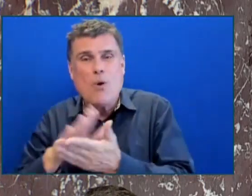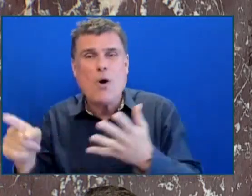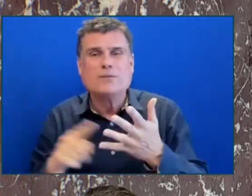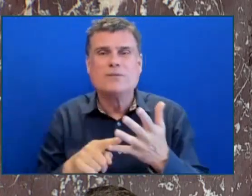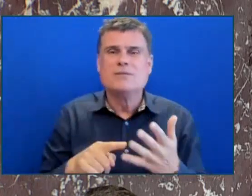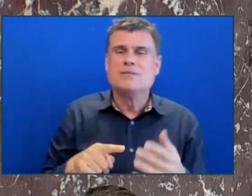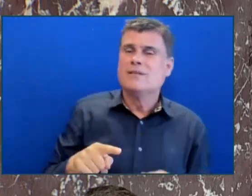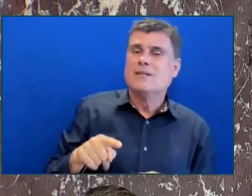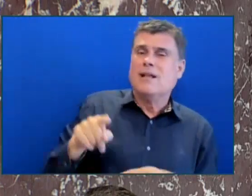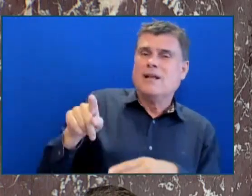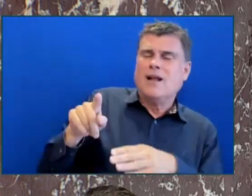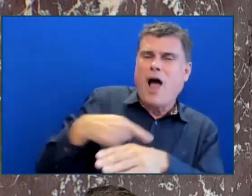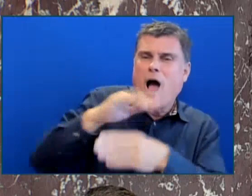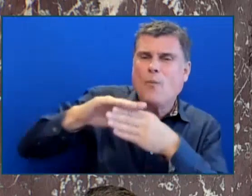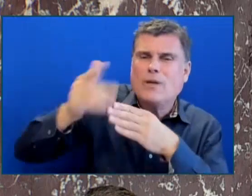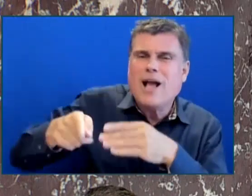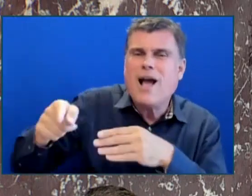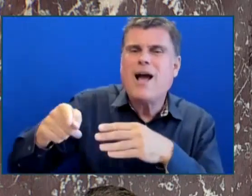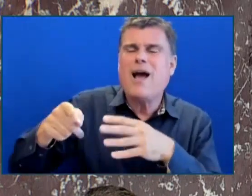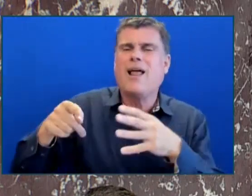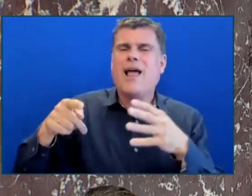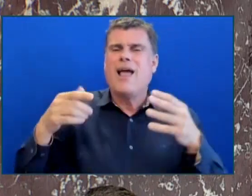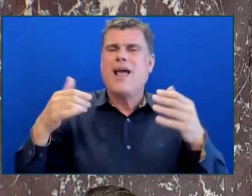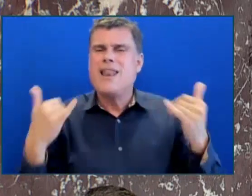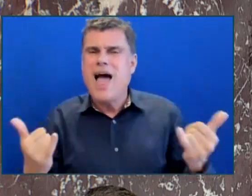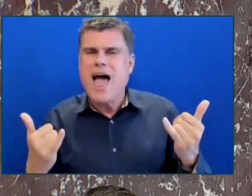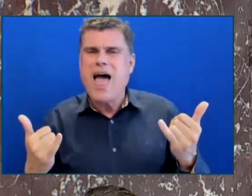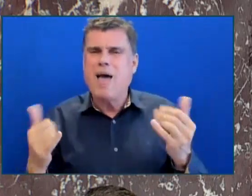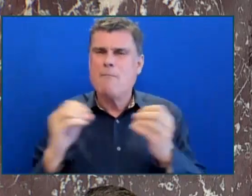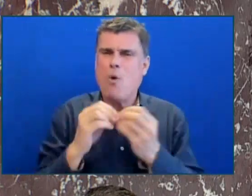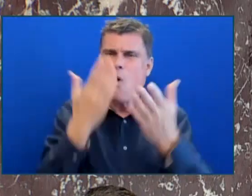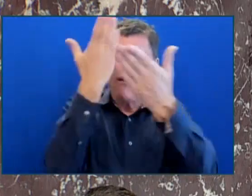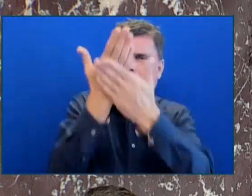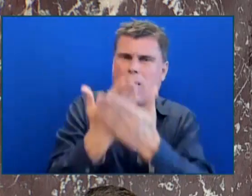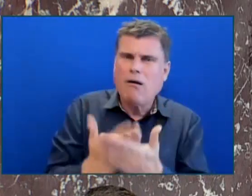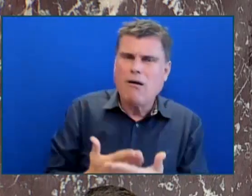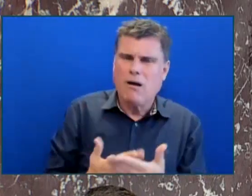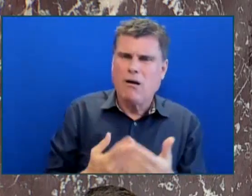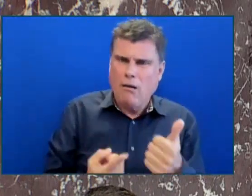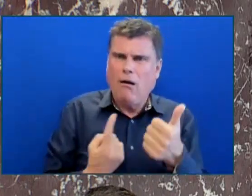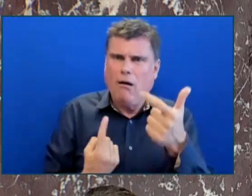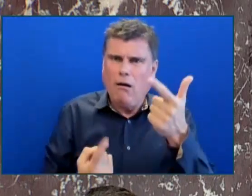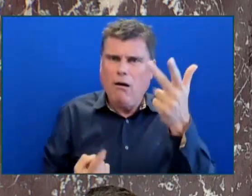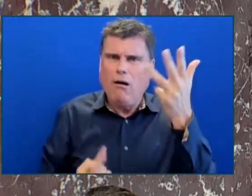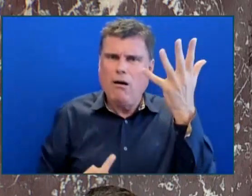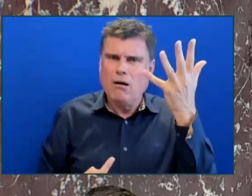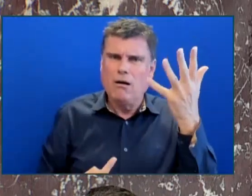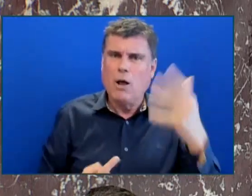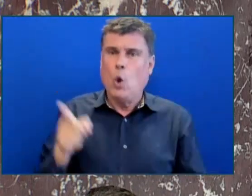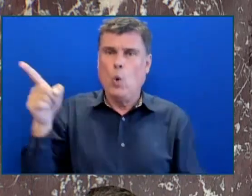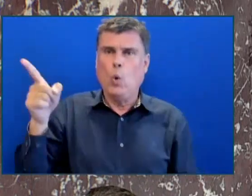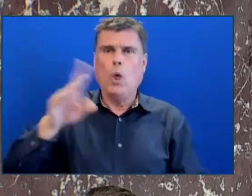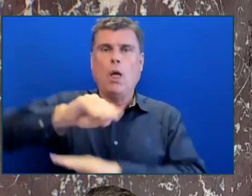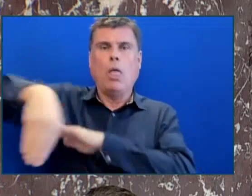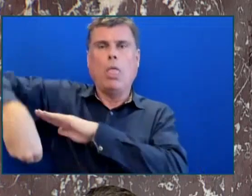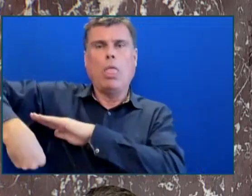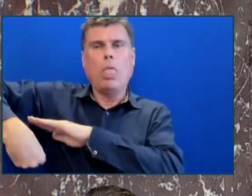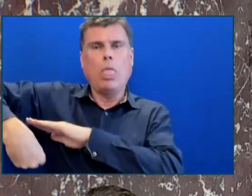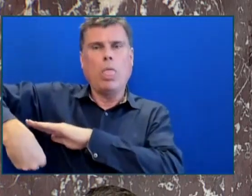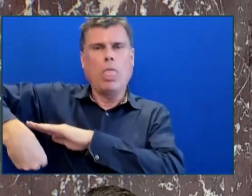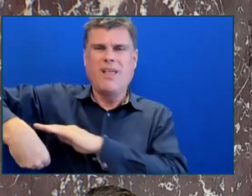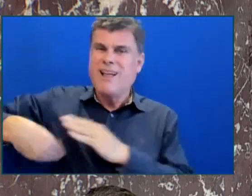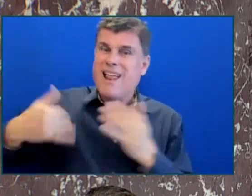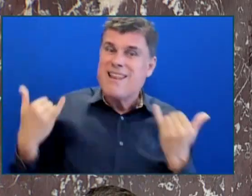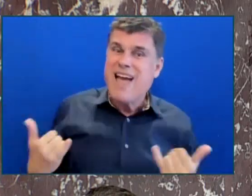same forensic investigation, buildings in major disrepair, and now a third report that the Premier refuses to release. And what